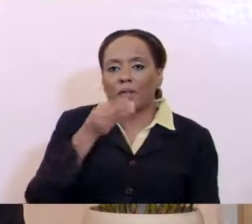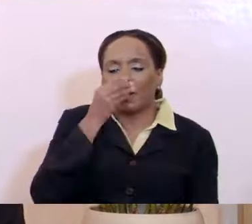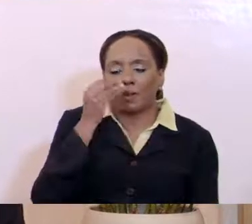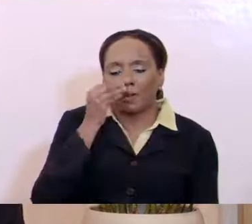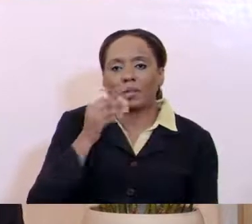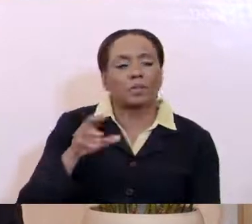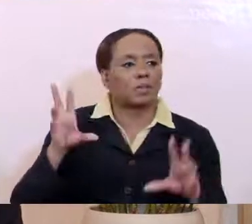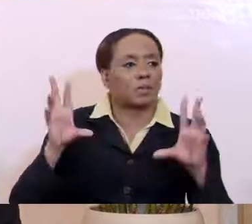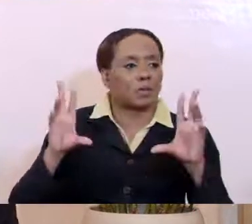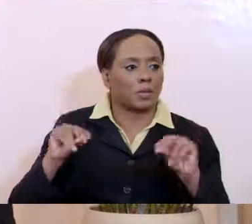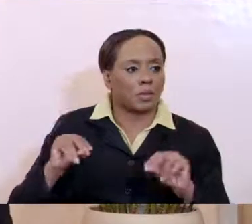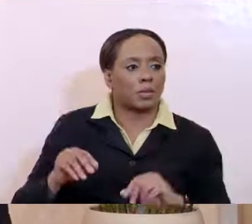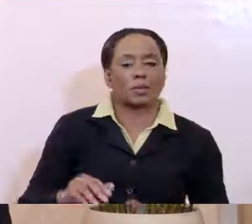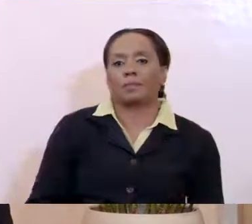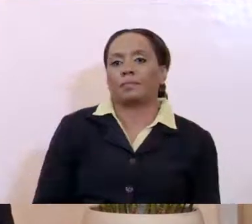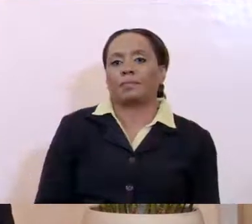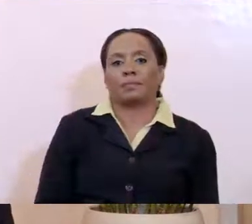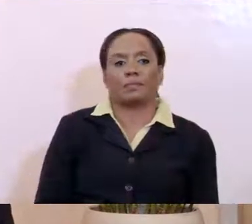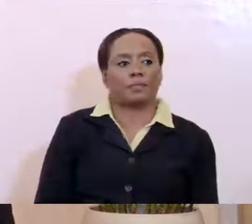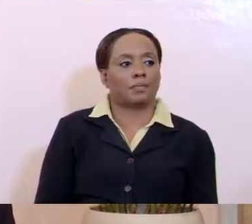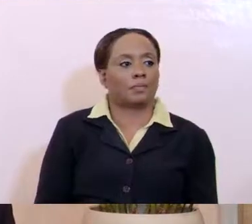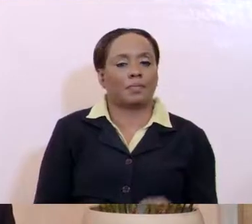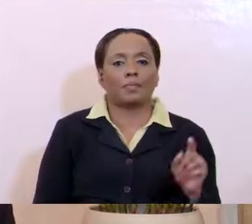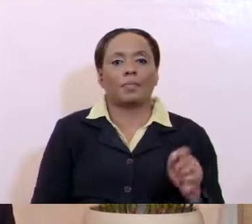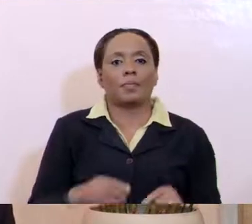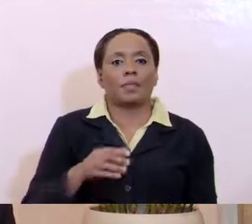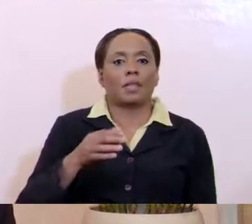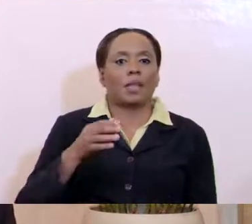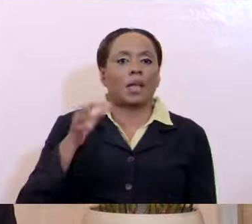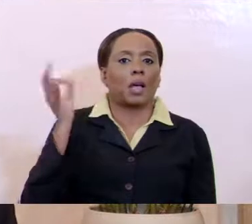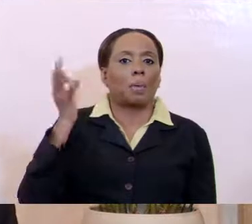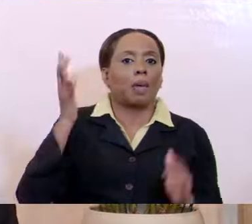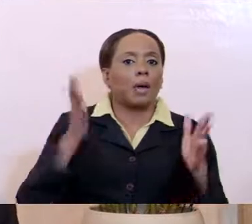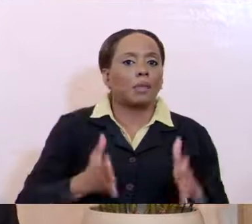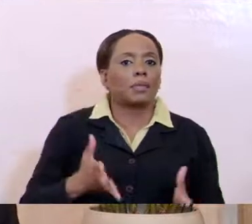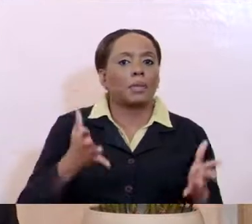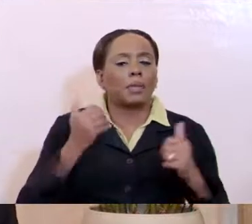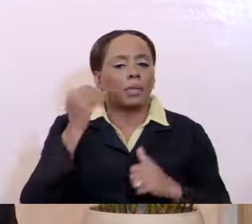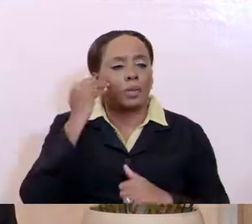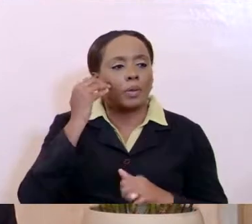no, you're not allowed to open. can he open his church office?